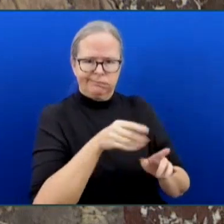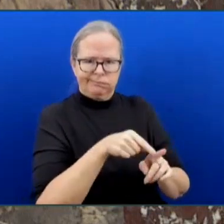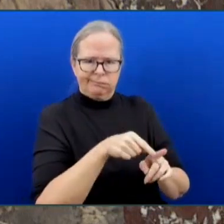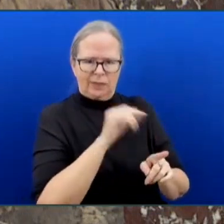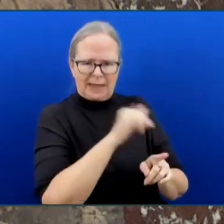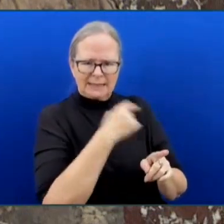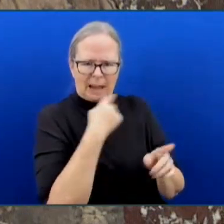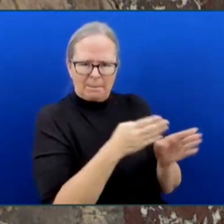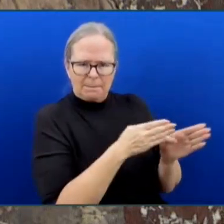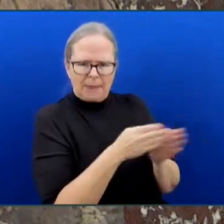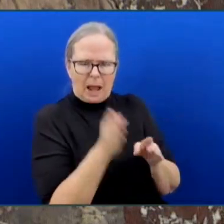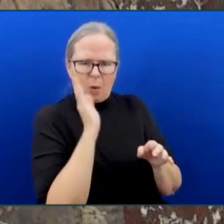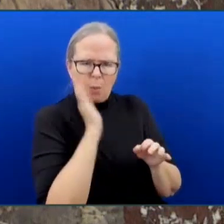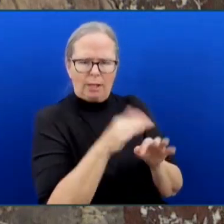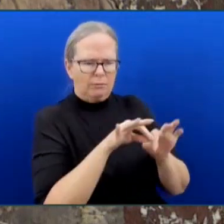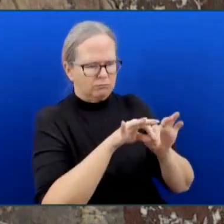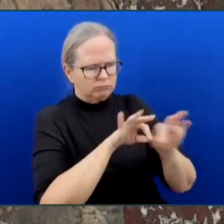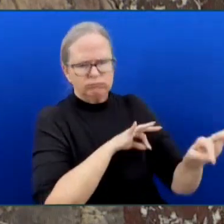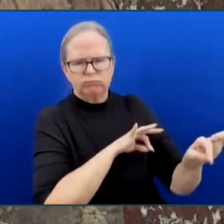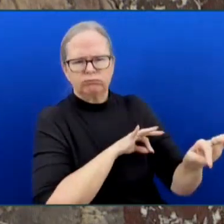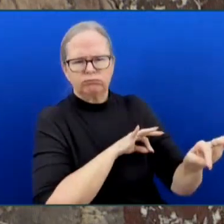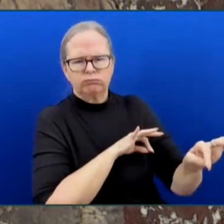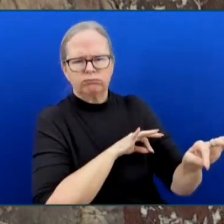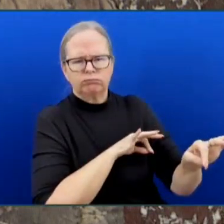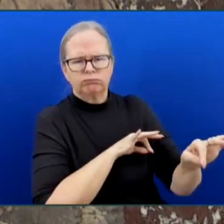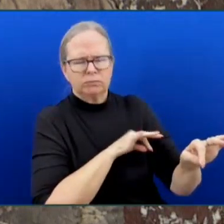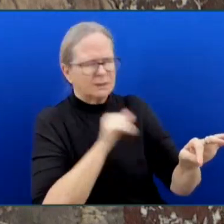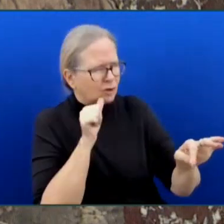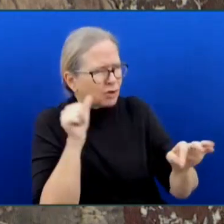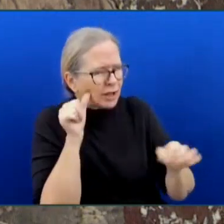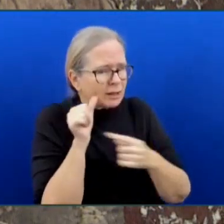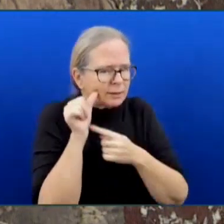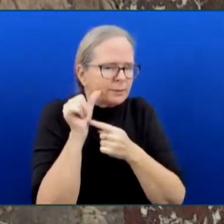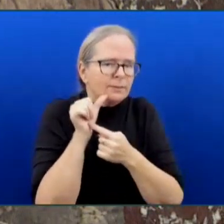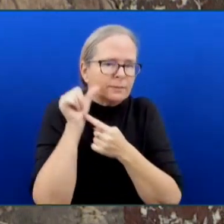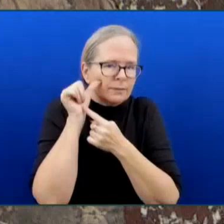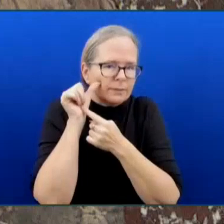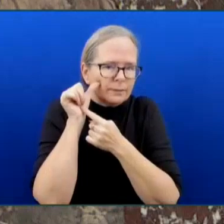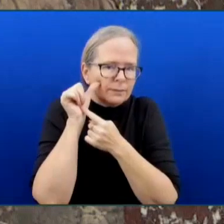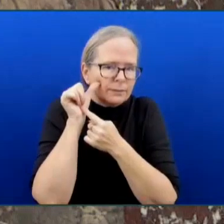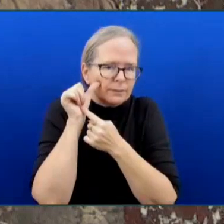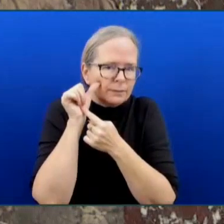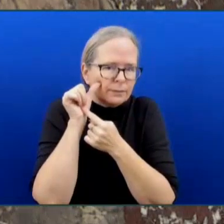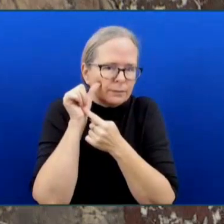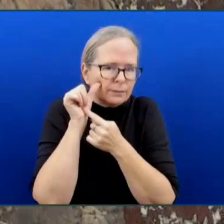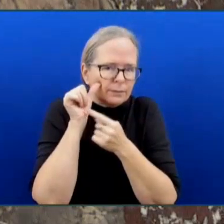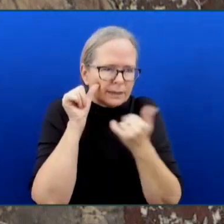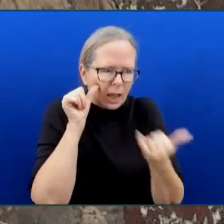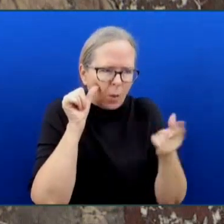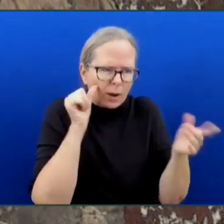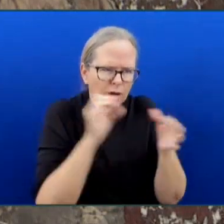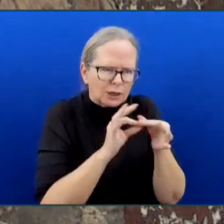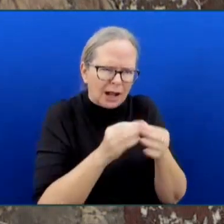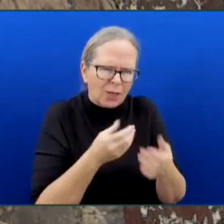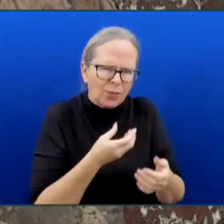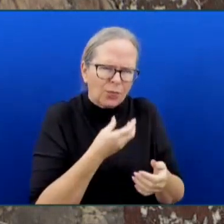If you want to talk about threatening business, if you want to talk about threatening jobs, abandoning